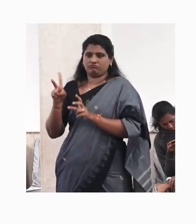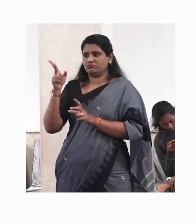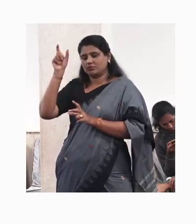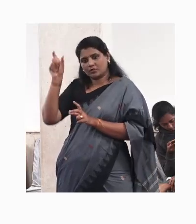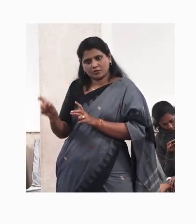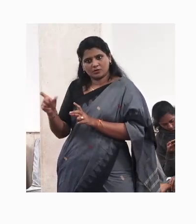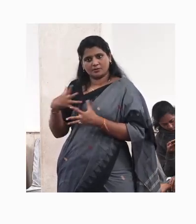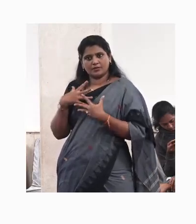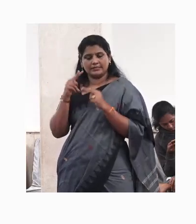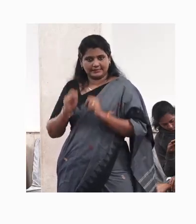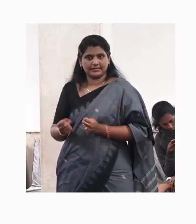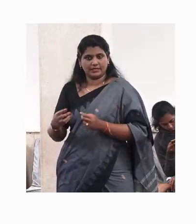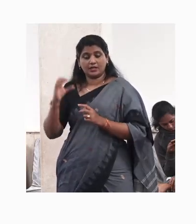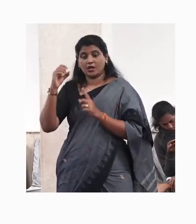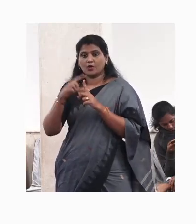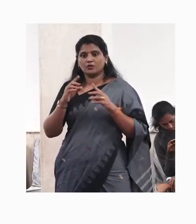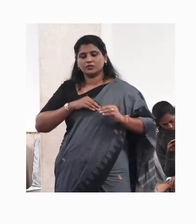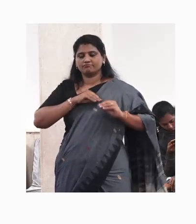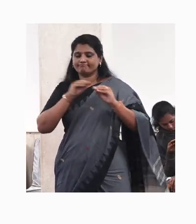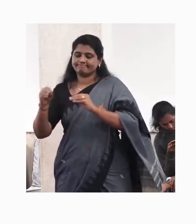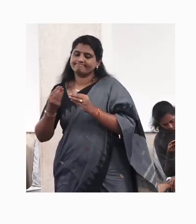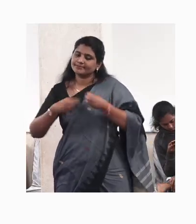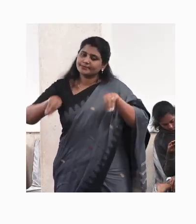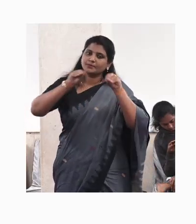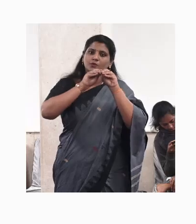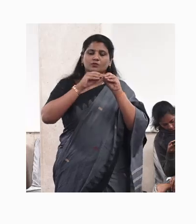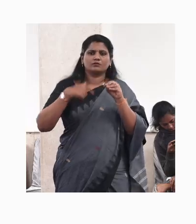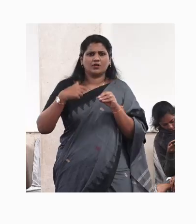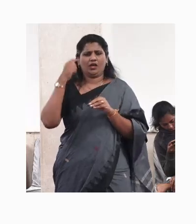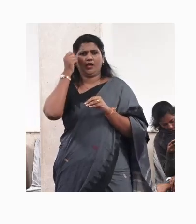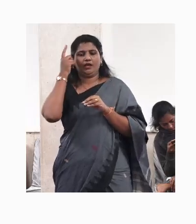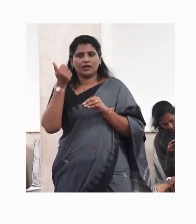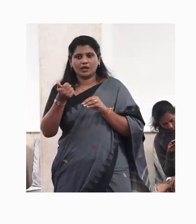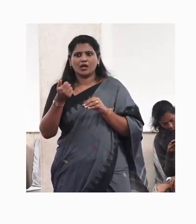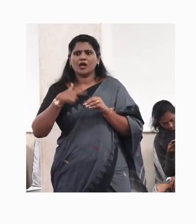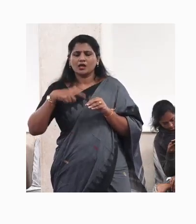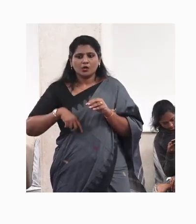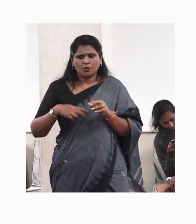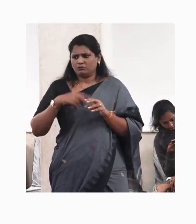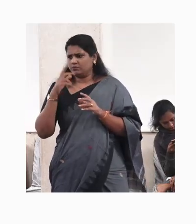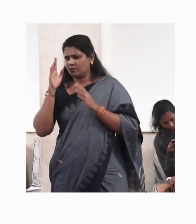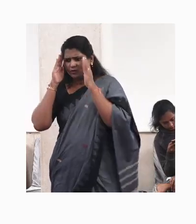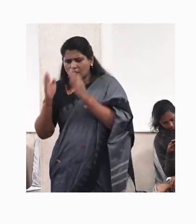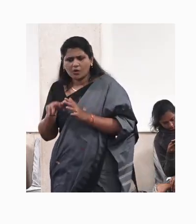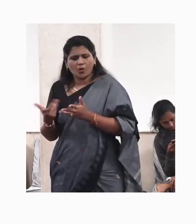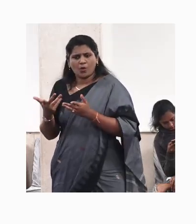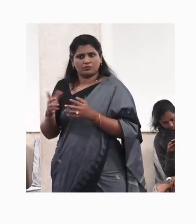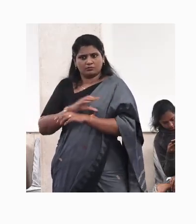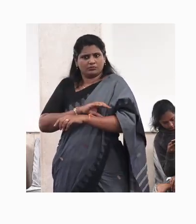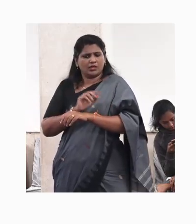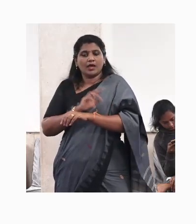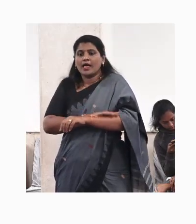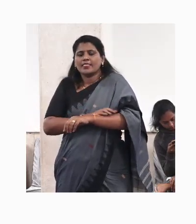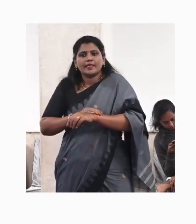need. And I think OD helped shift that a lot for me, because it made me realize that I don't have to be so conscious about how therapist-like I